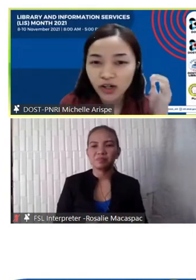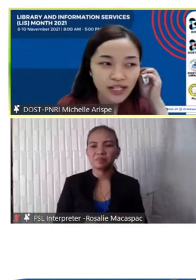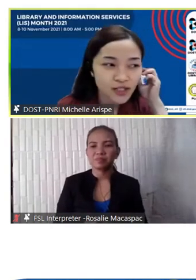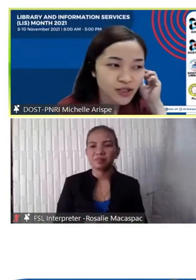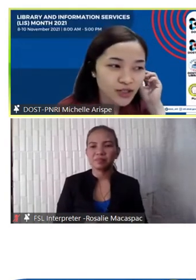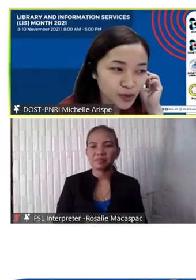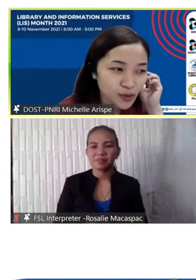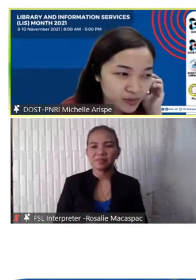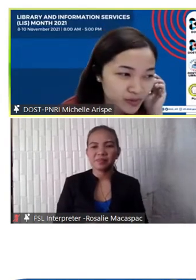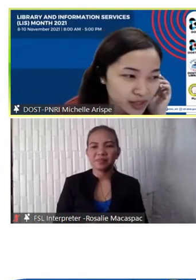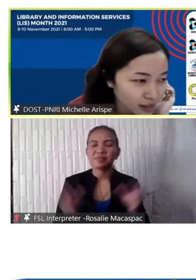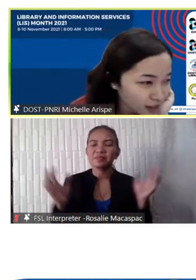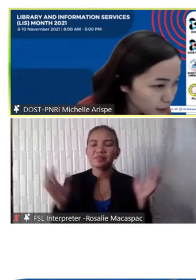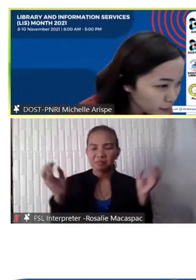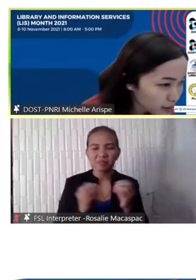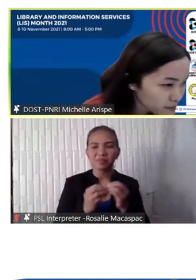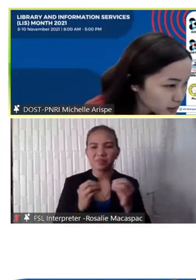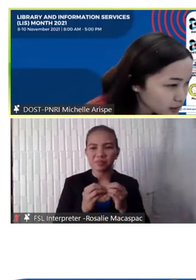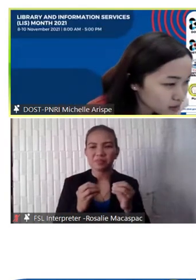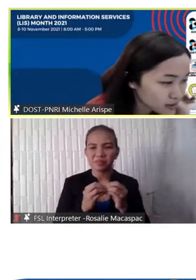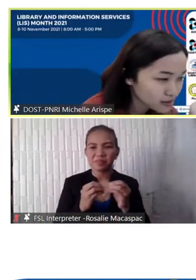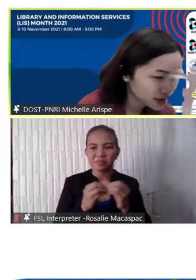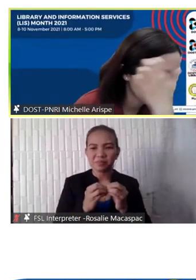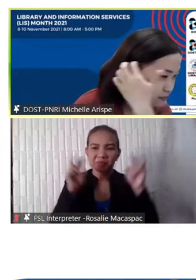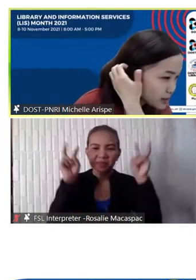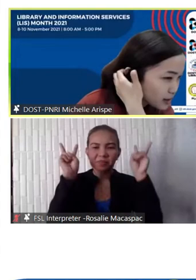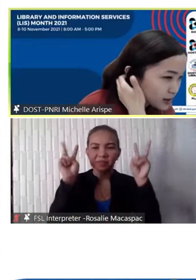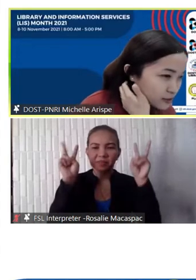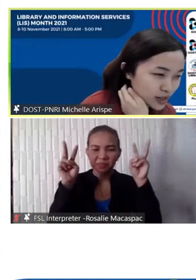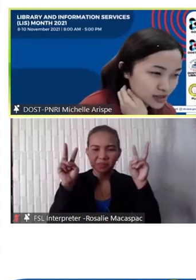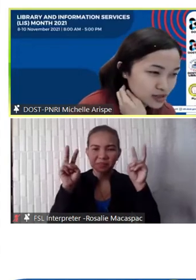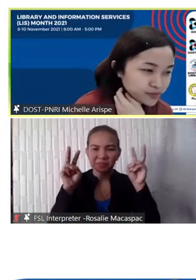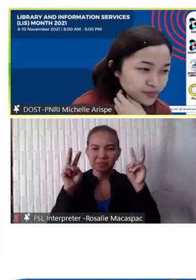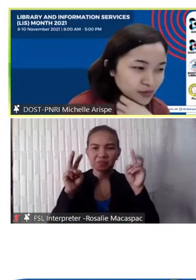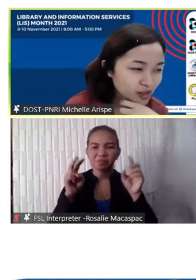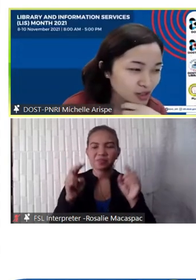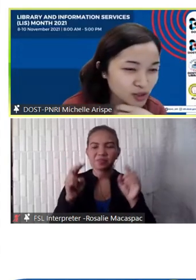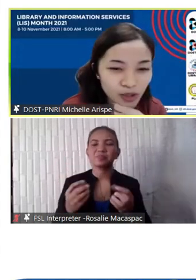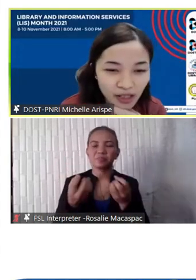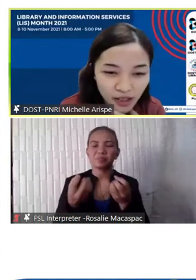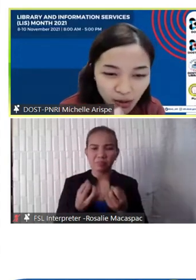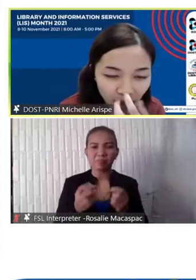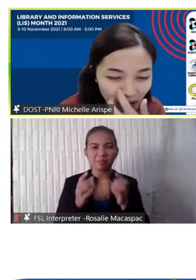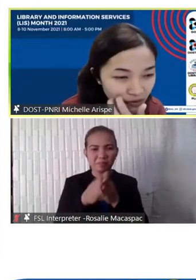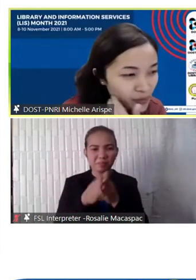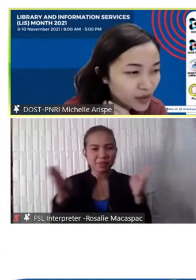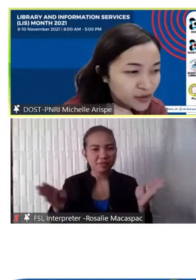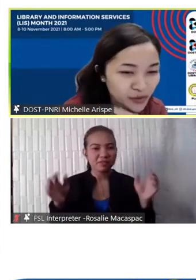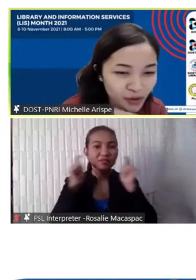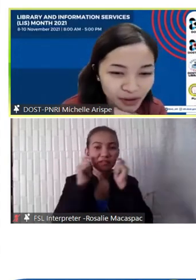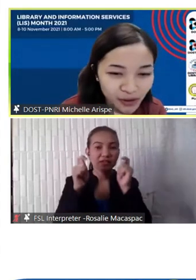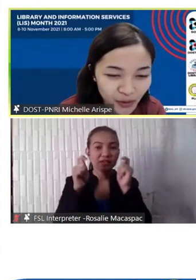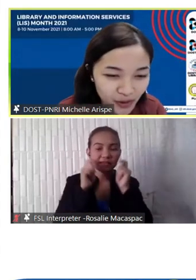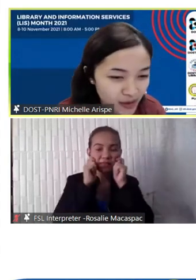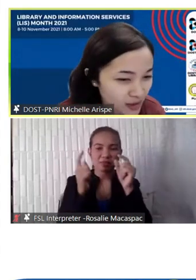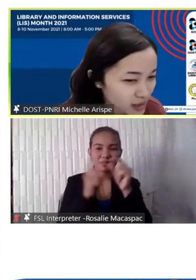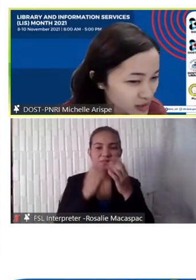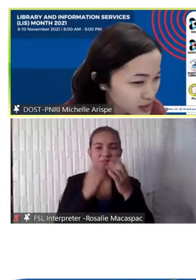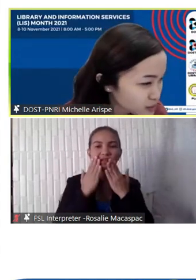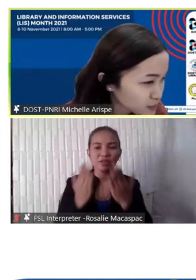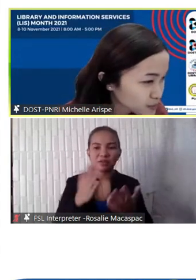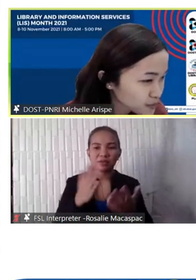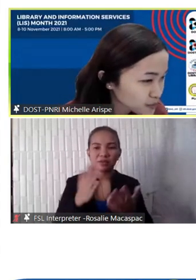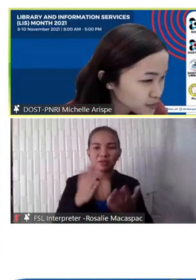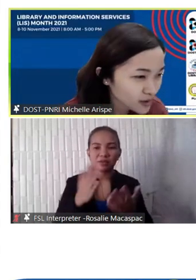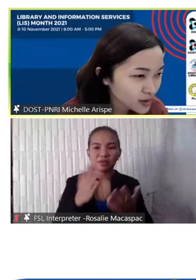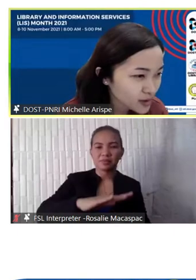Ayan. So more or less, yun yung pinakamarami. Yun yung pinakamalalaking words. So thank you everyone for doing